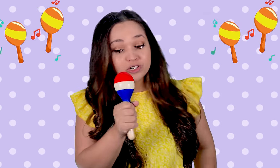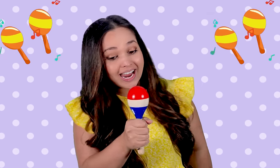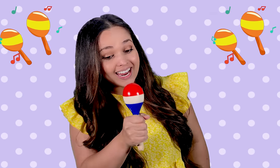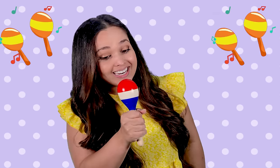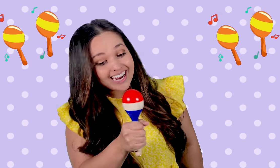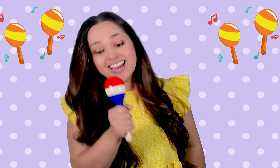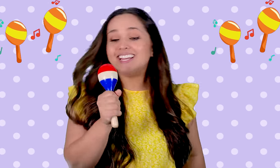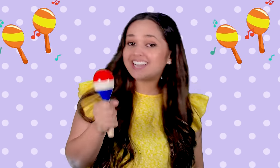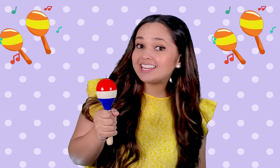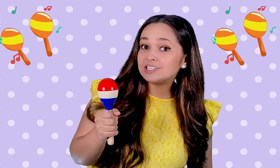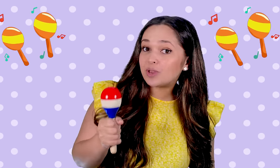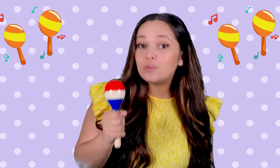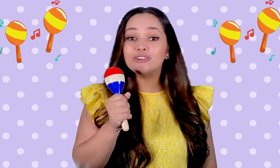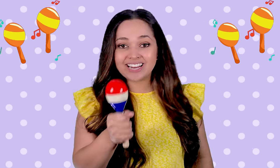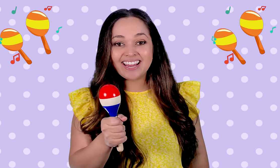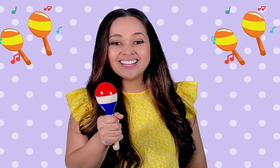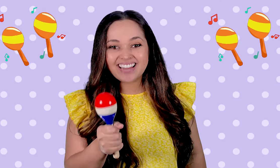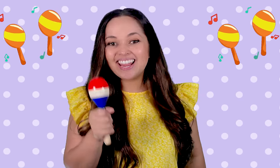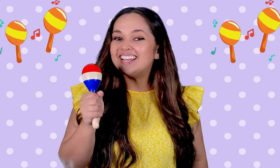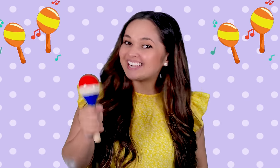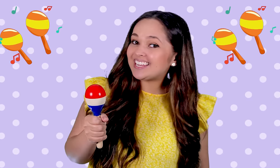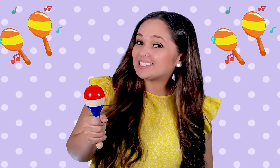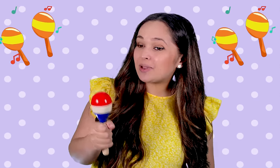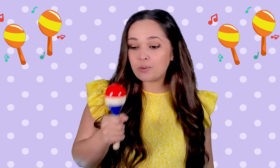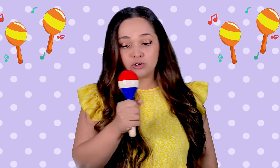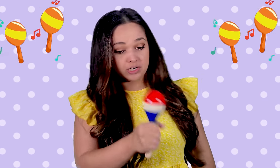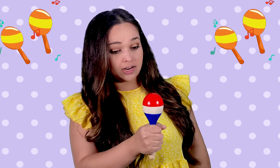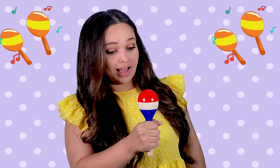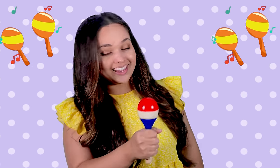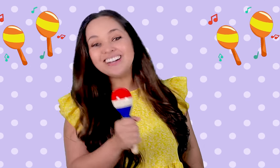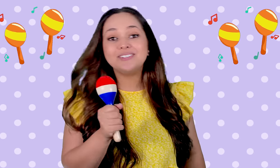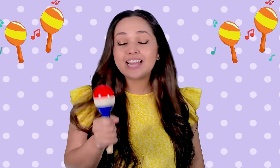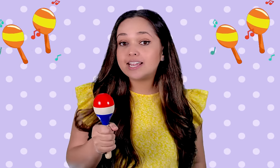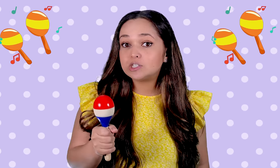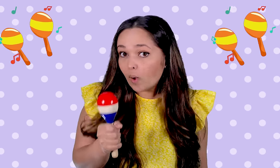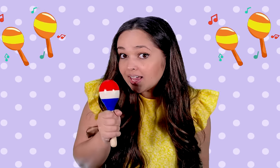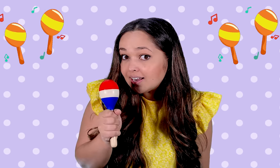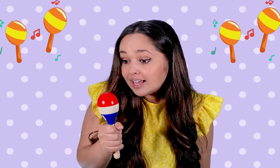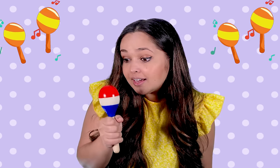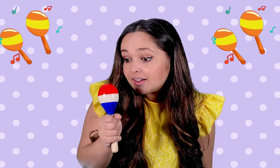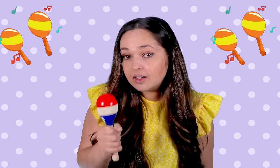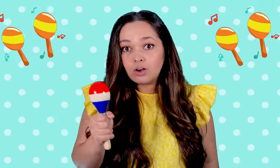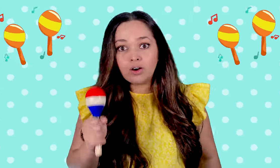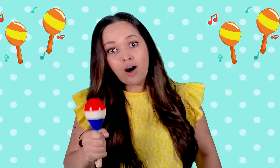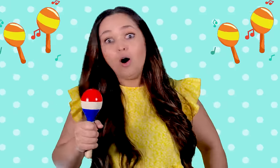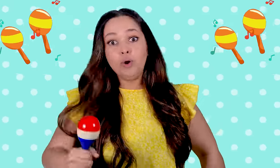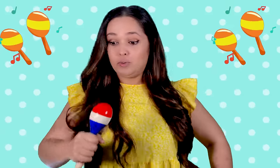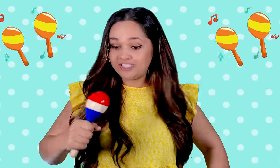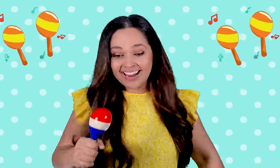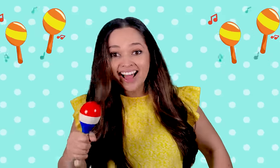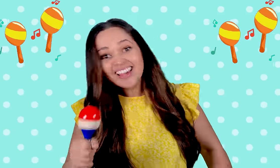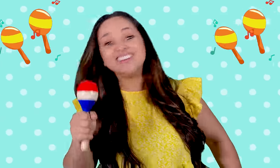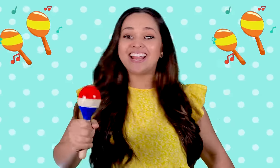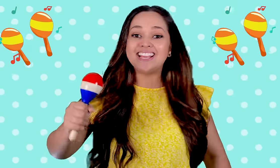We will shake, shake, shake, yes, we will shake, shake, shake, yes, we will shake our little shakers quietly. We